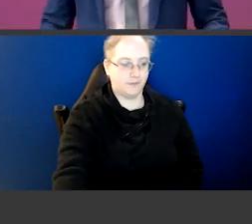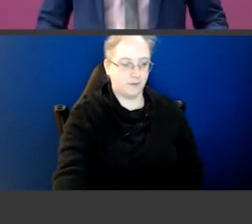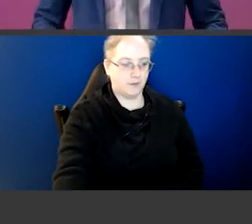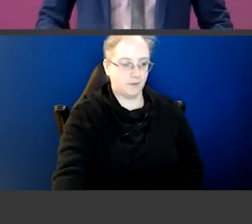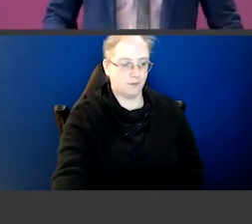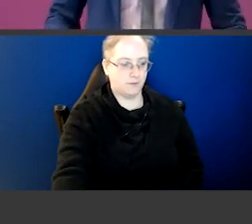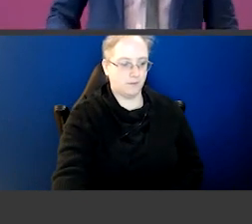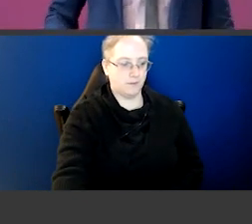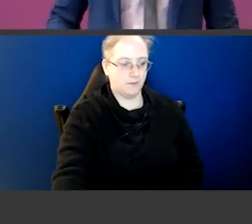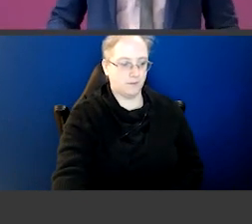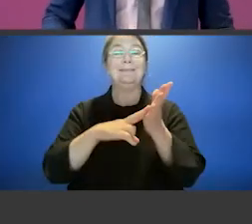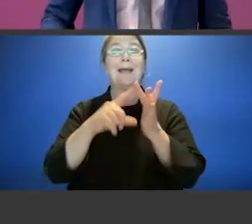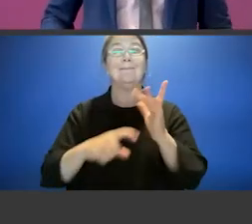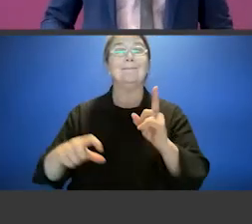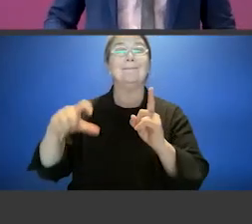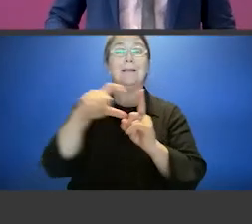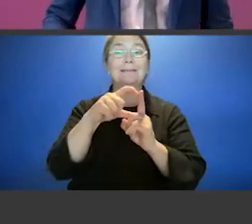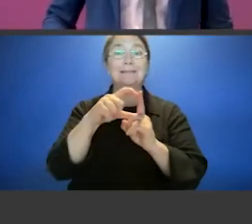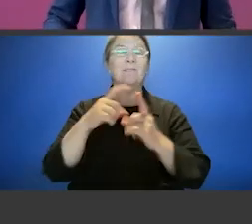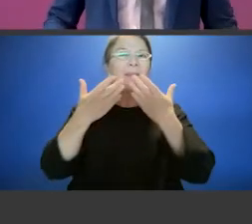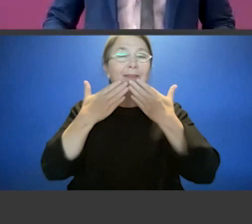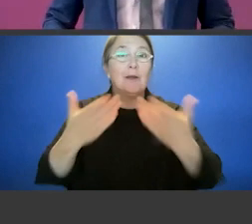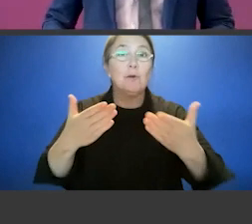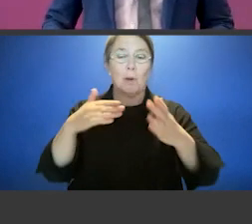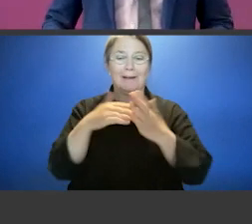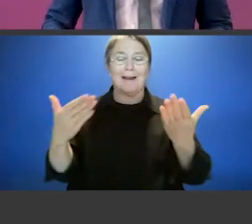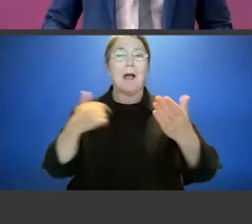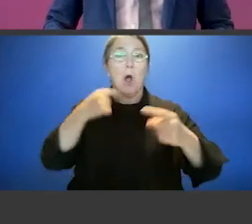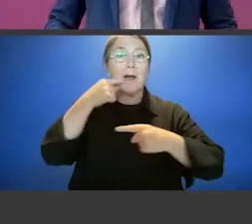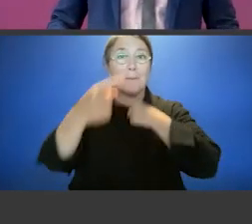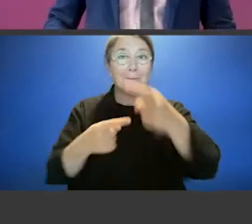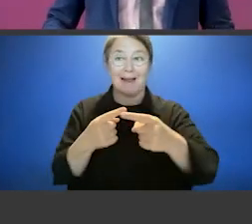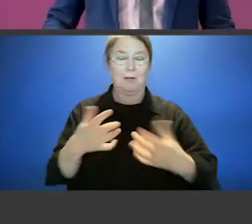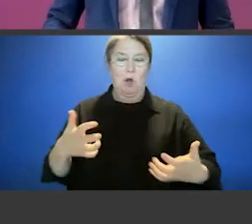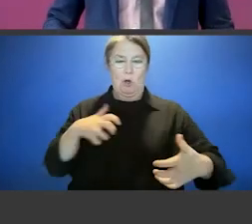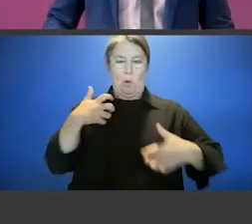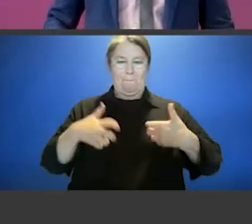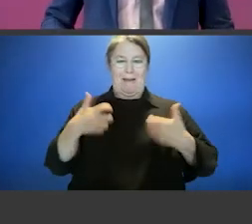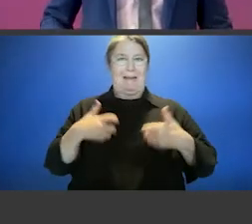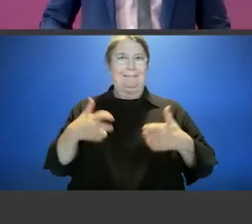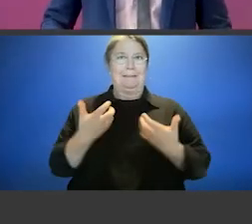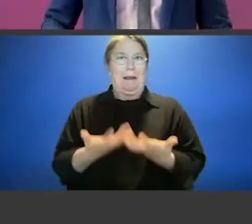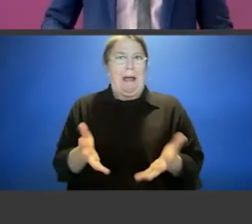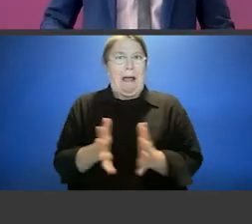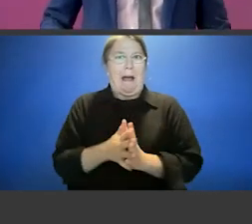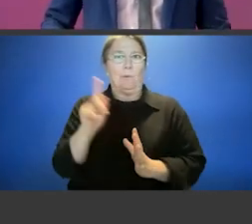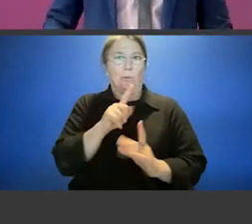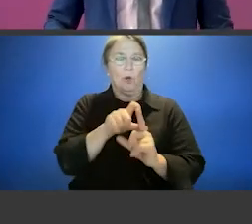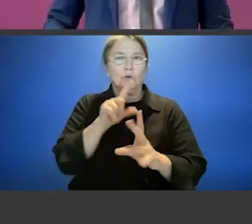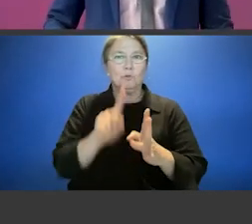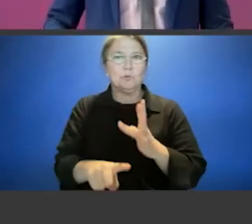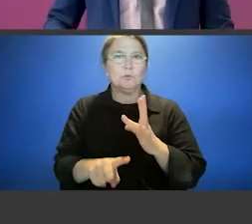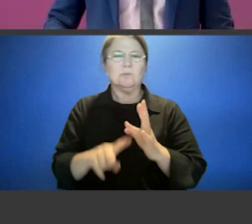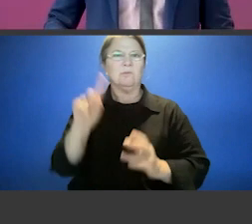So I'm going to take you through the journey of how to make a complaint, starting from how you can make a complaint to IBAC and what happens in the